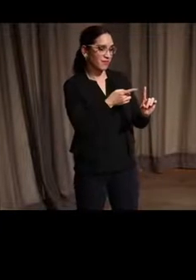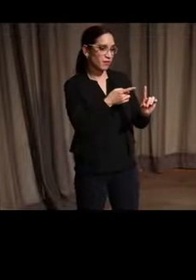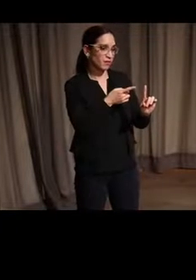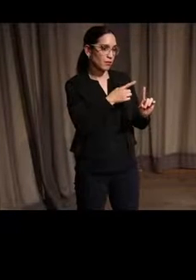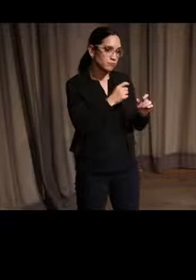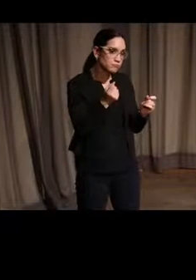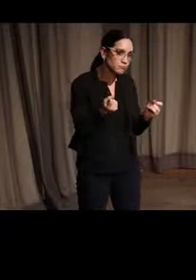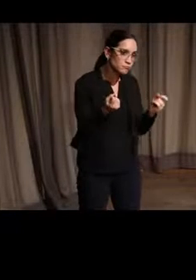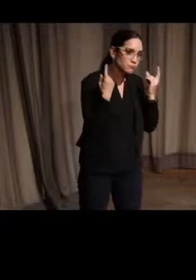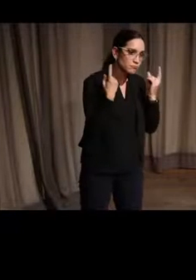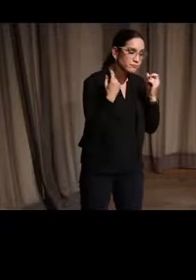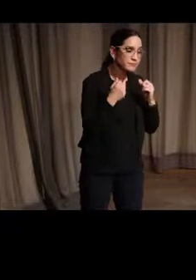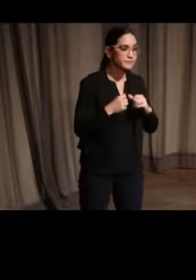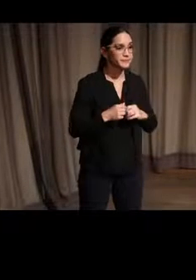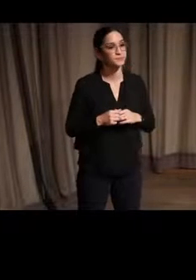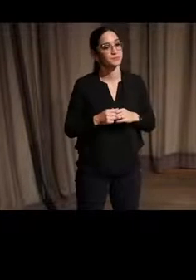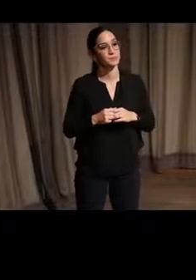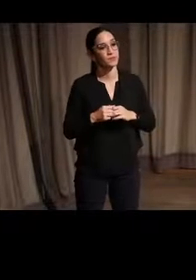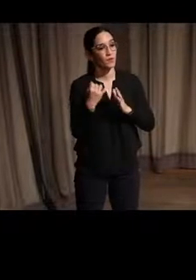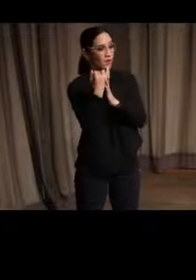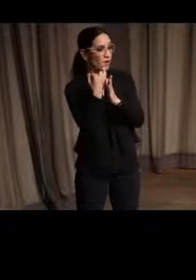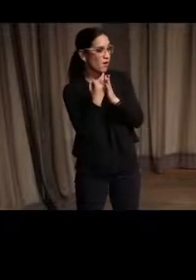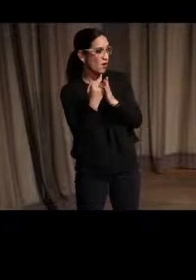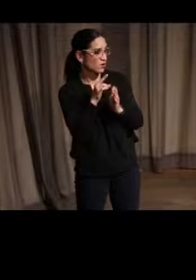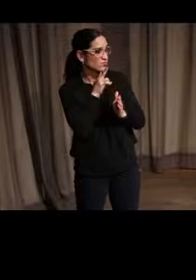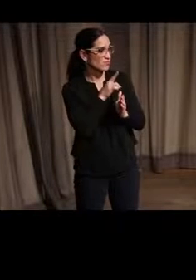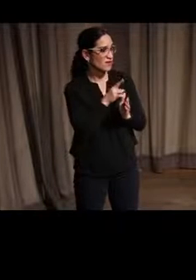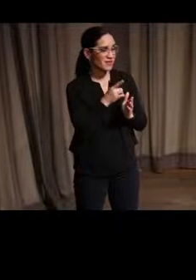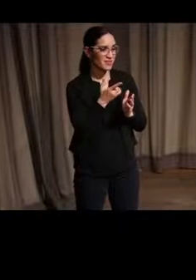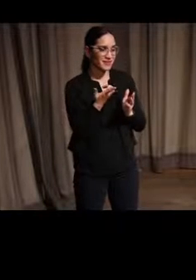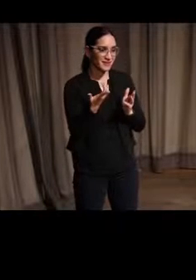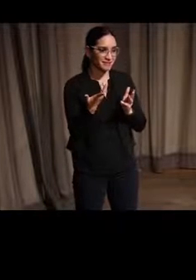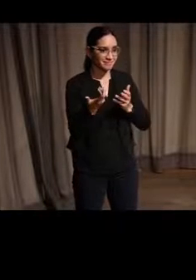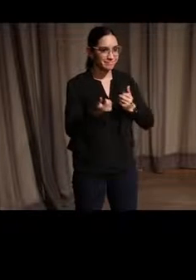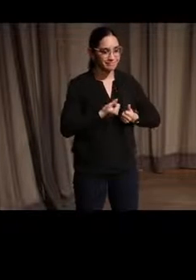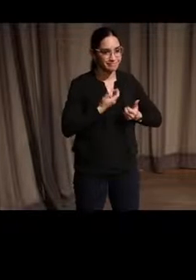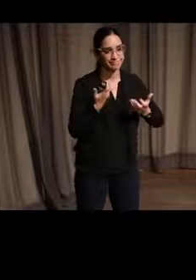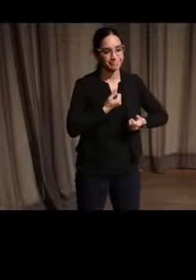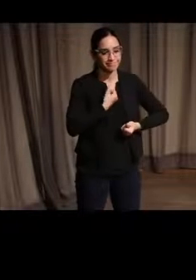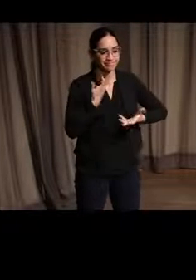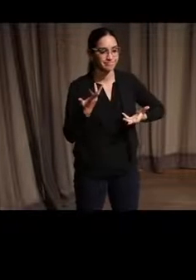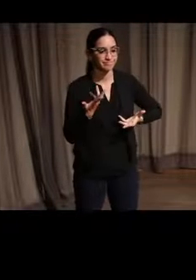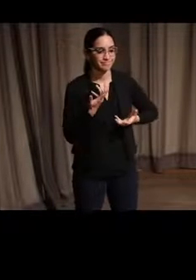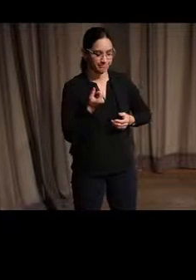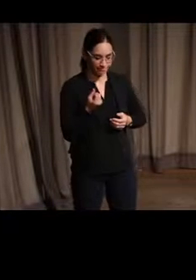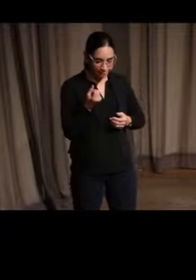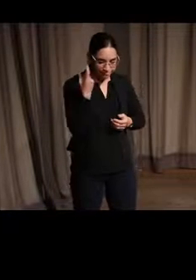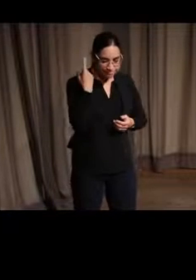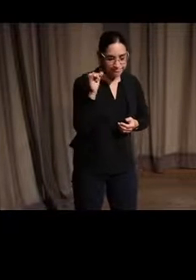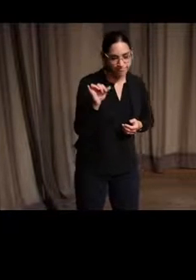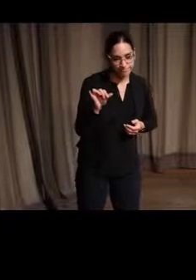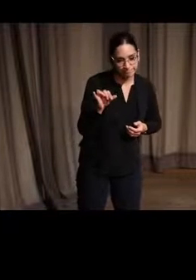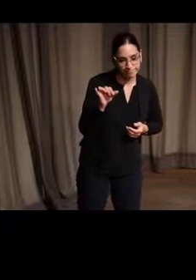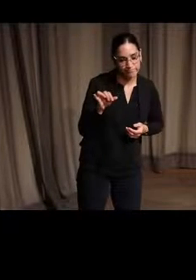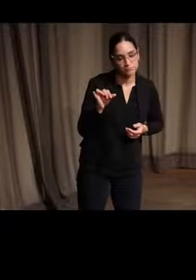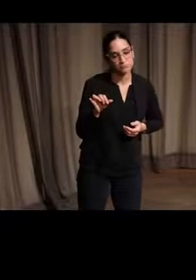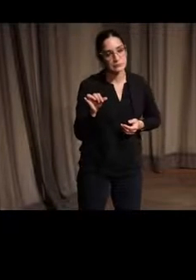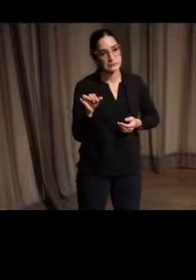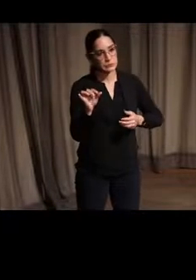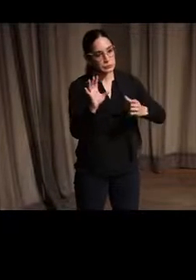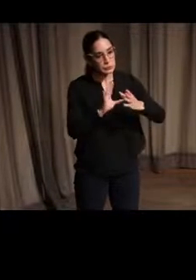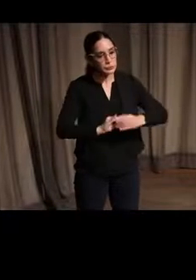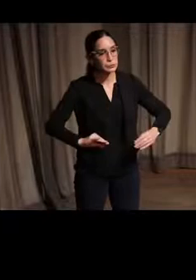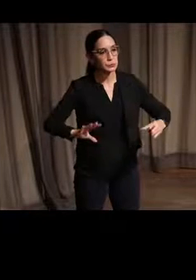that art is also something that creates empathy, right? Storytelling provides a platform for you to